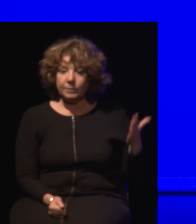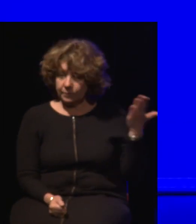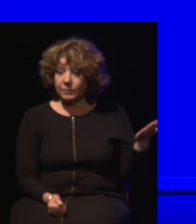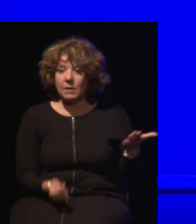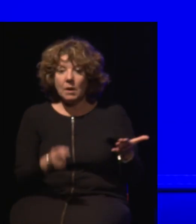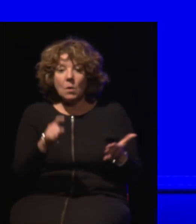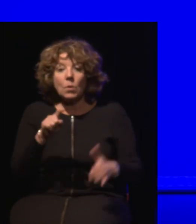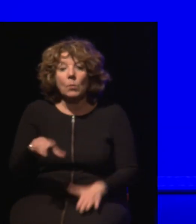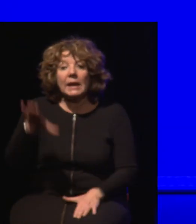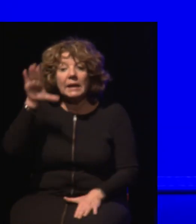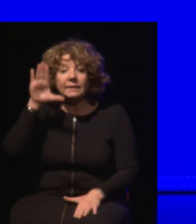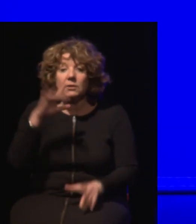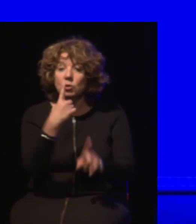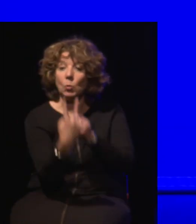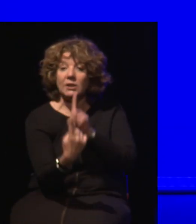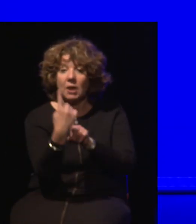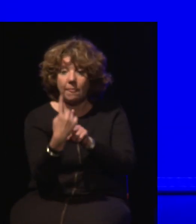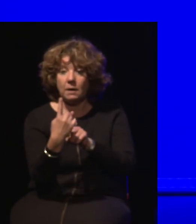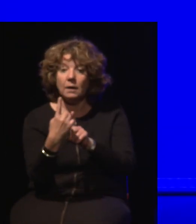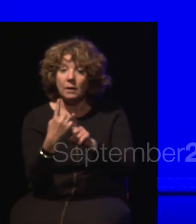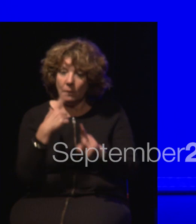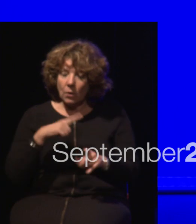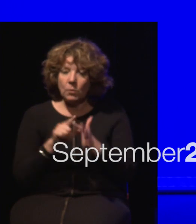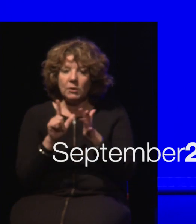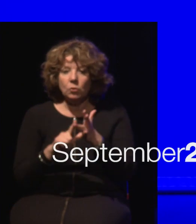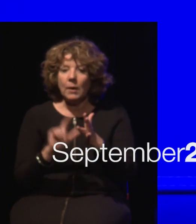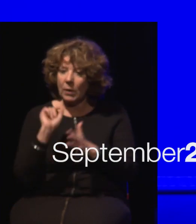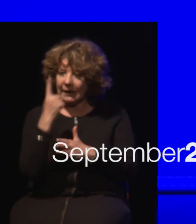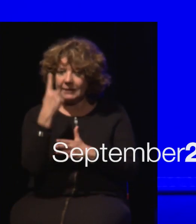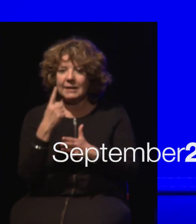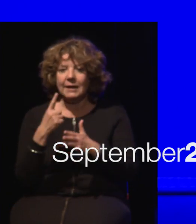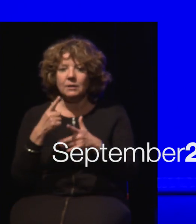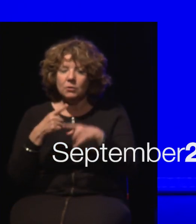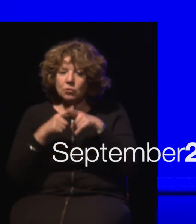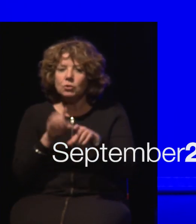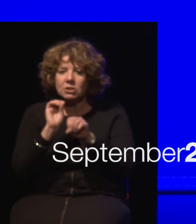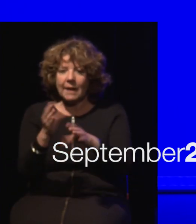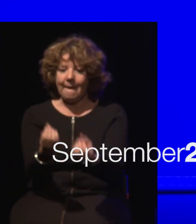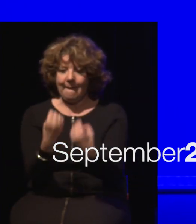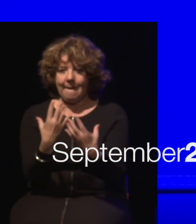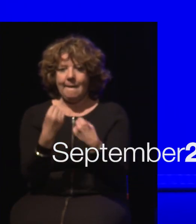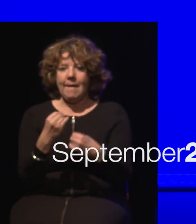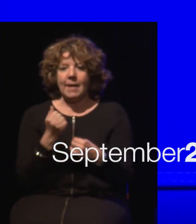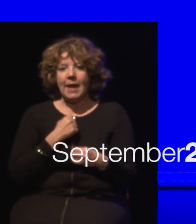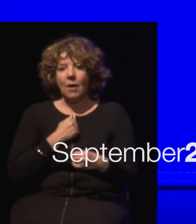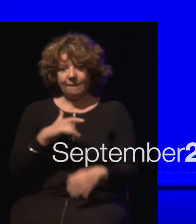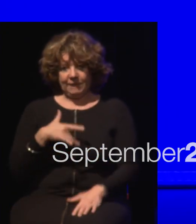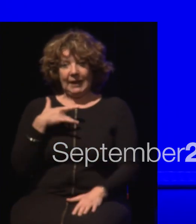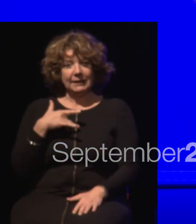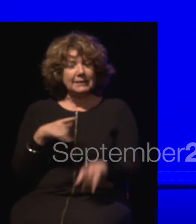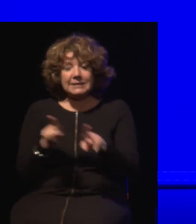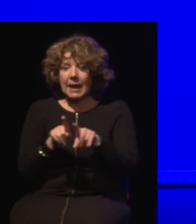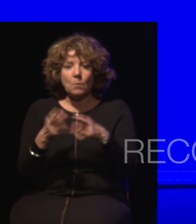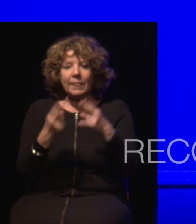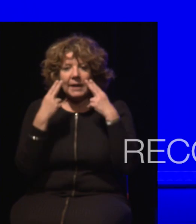When we listen to each other, we do so to understand and share our feelings. And it's similar with nature.